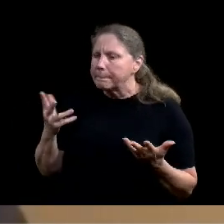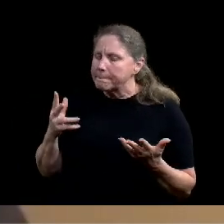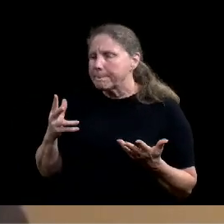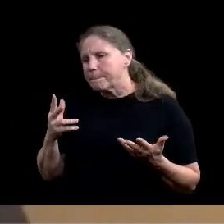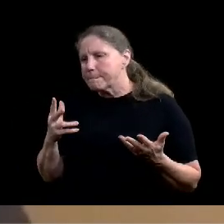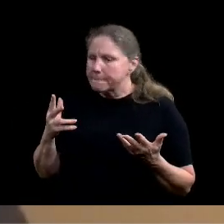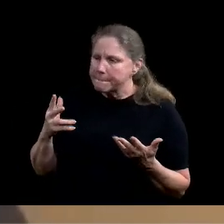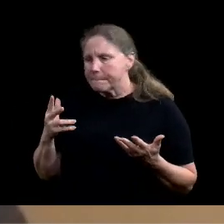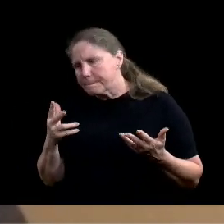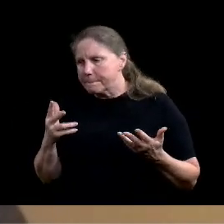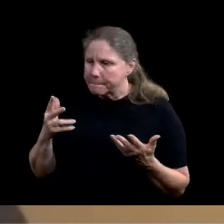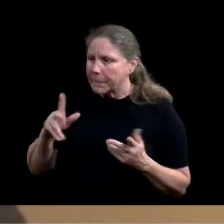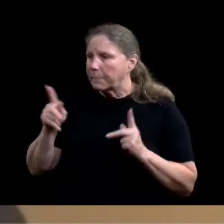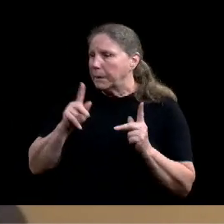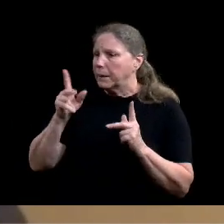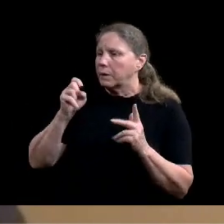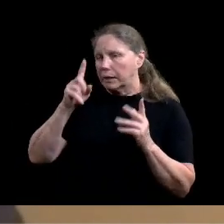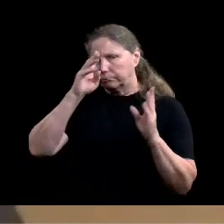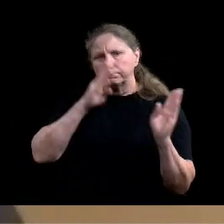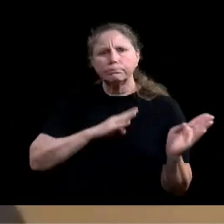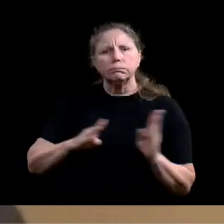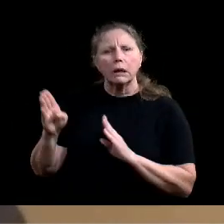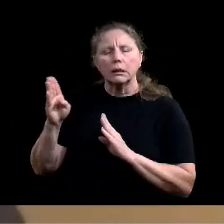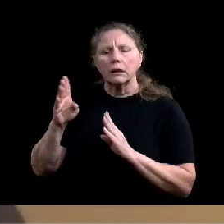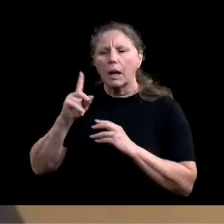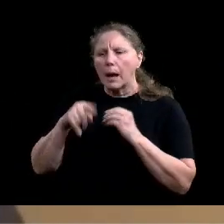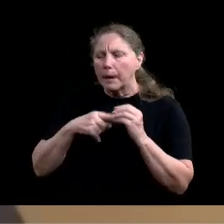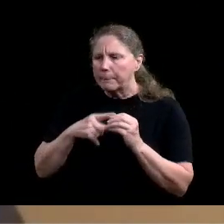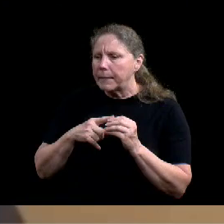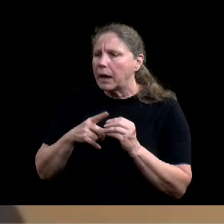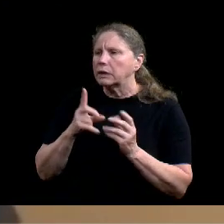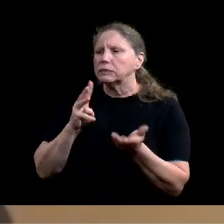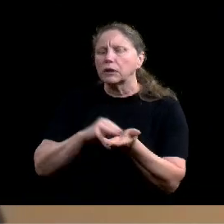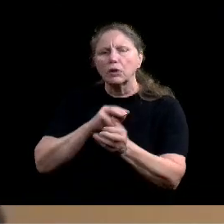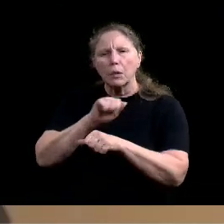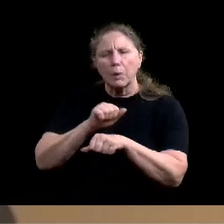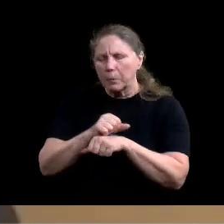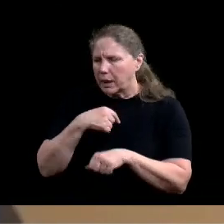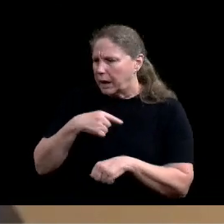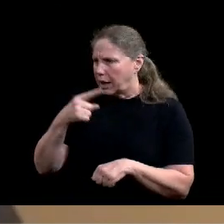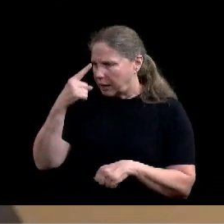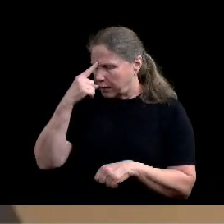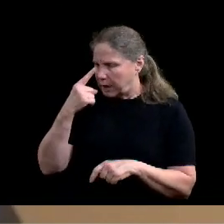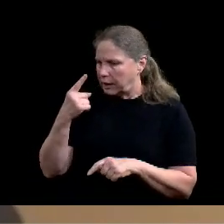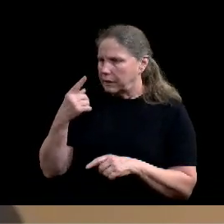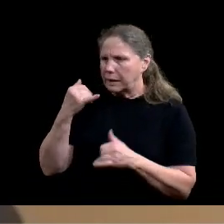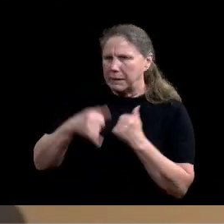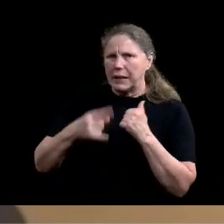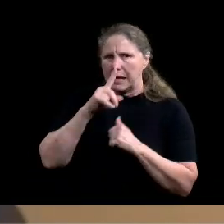making appointments with their doctors? I think this probably ought to be our last question before we turn to the press.